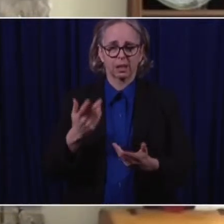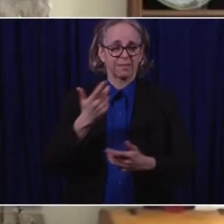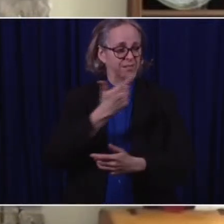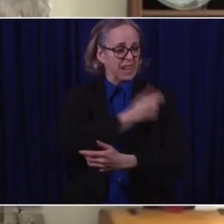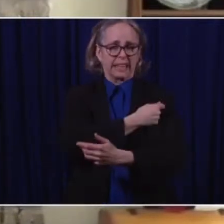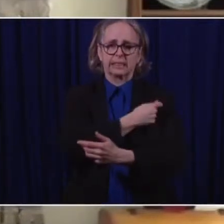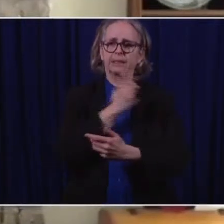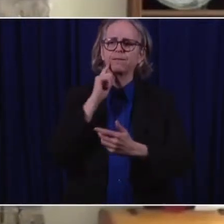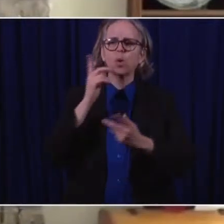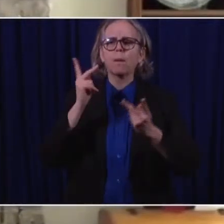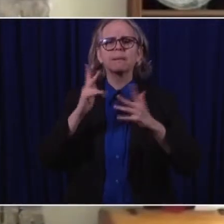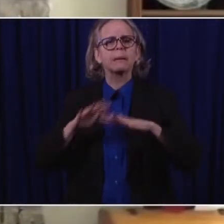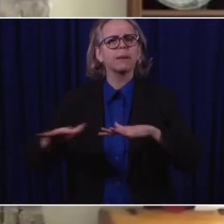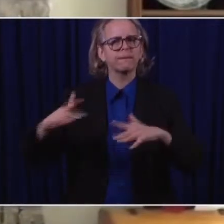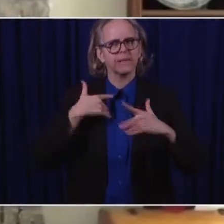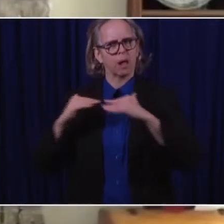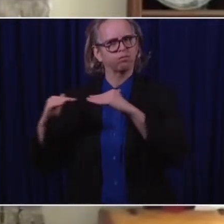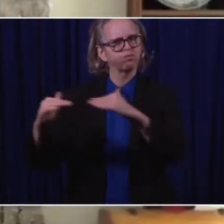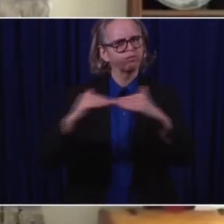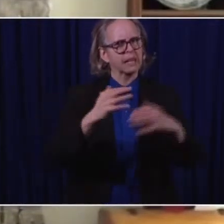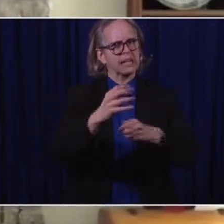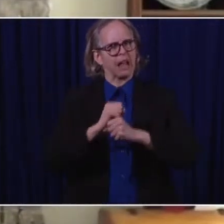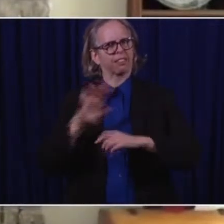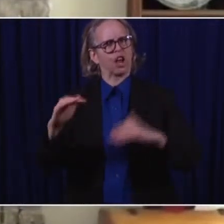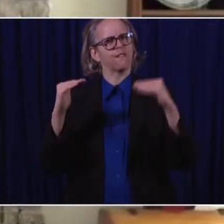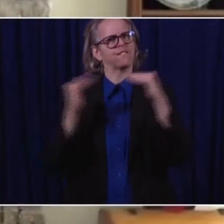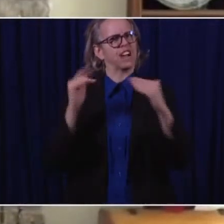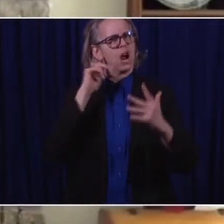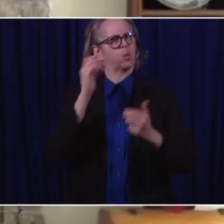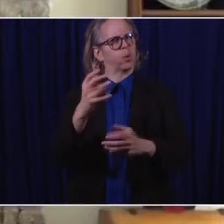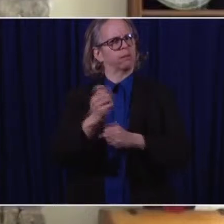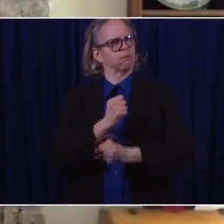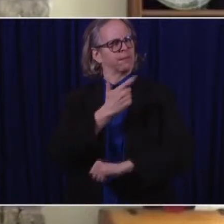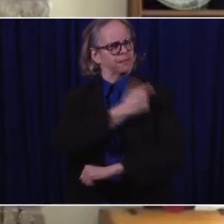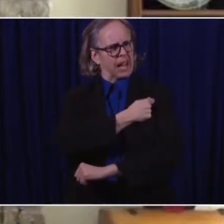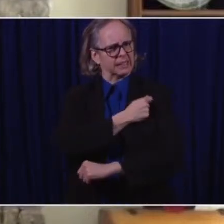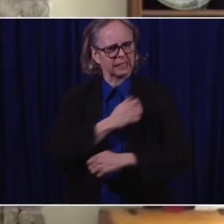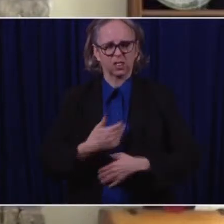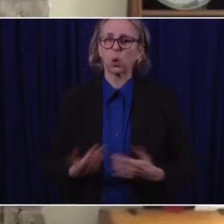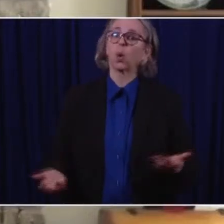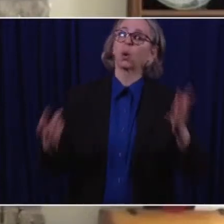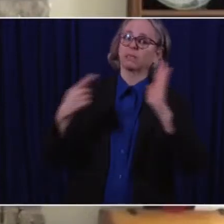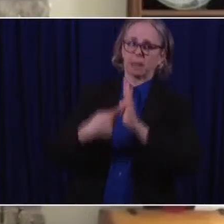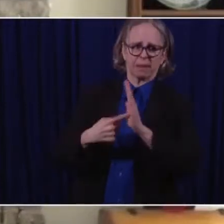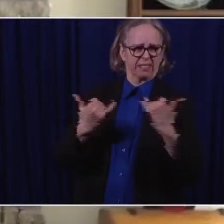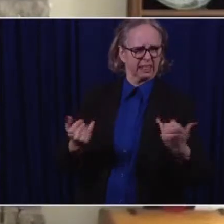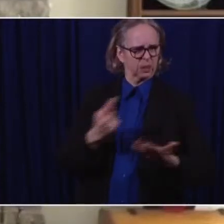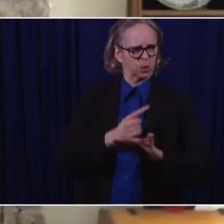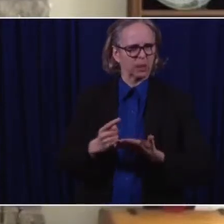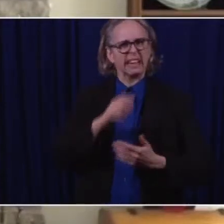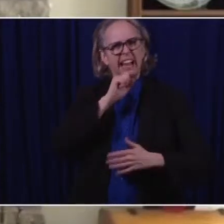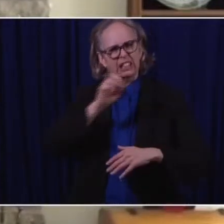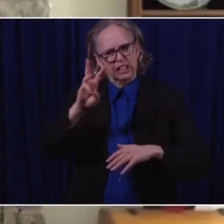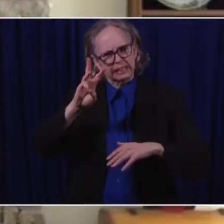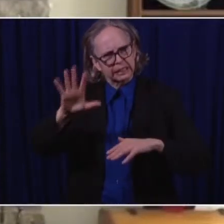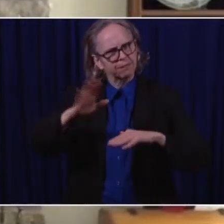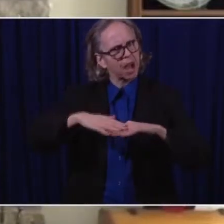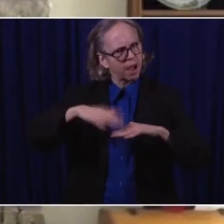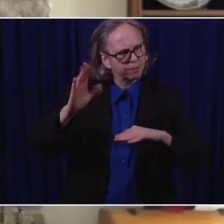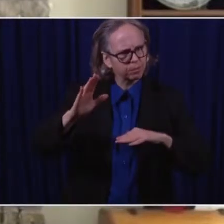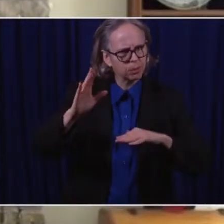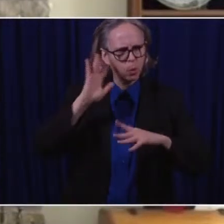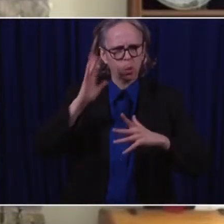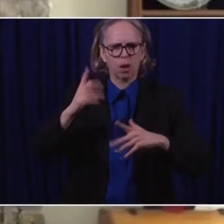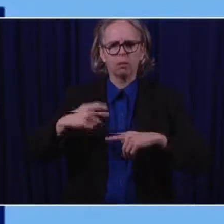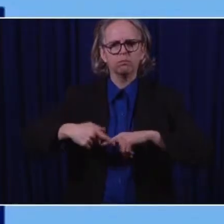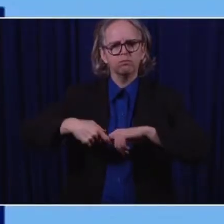the vaccine. And of course, this week we're into 65, and we're going to stay for 65 for a few weeks. This week, thanks to the